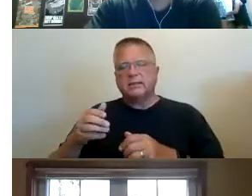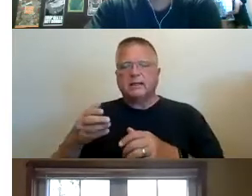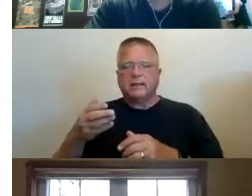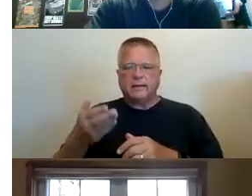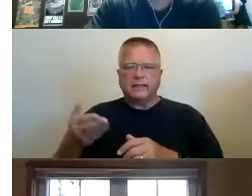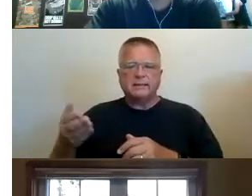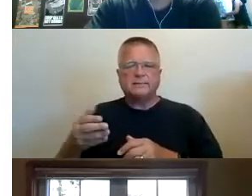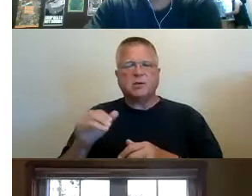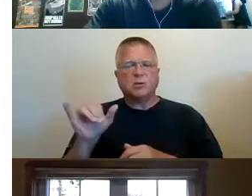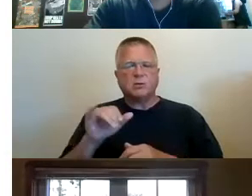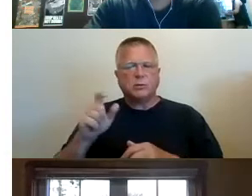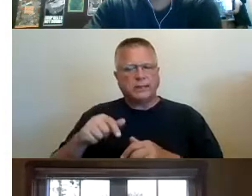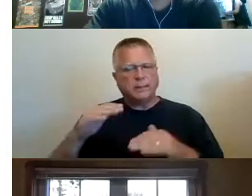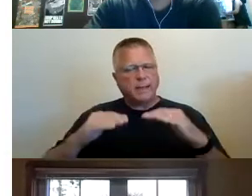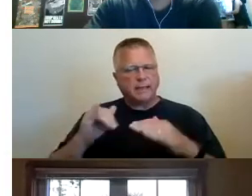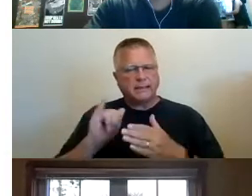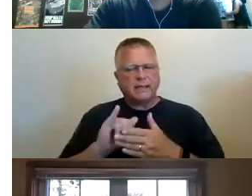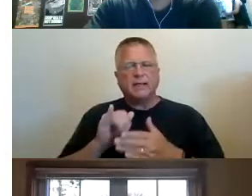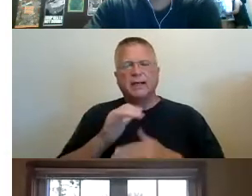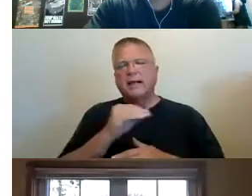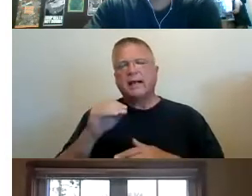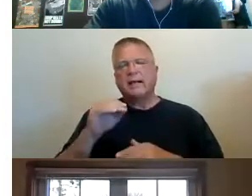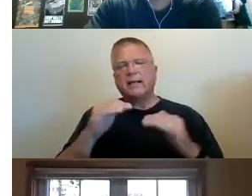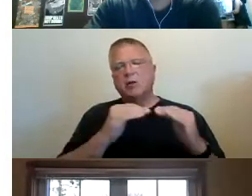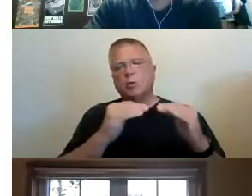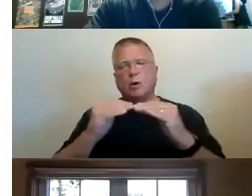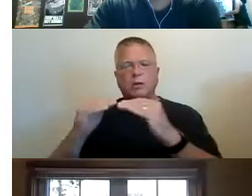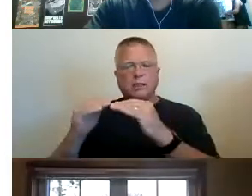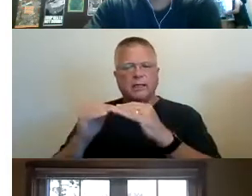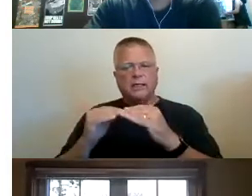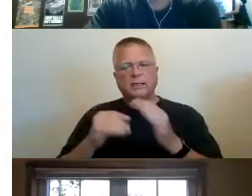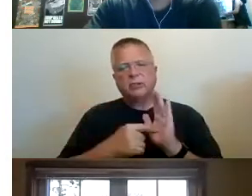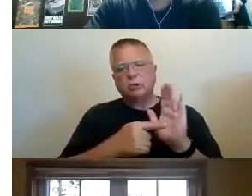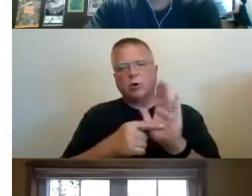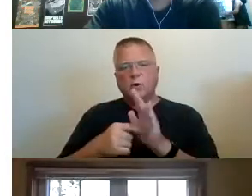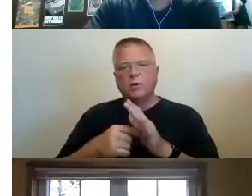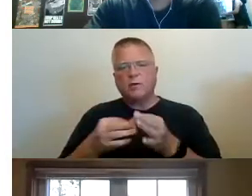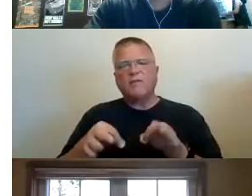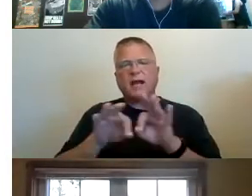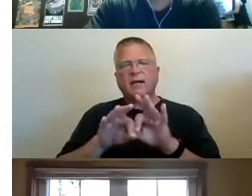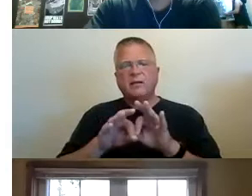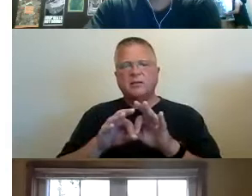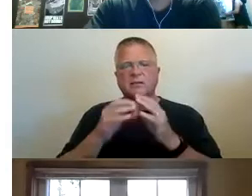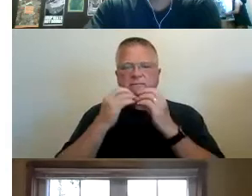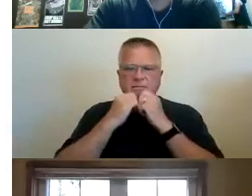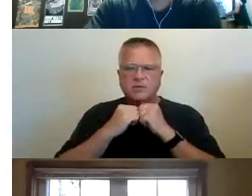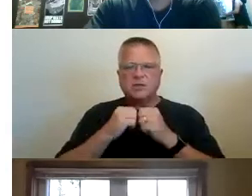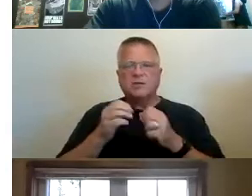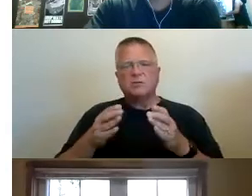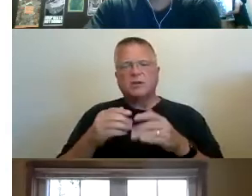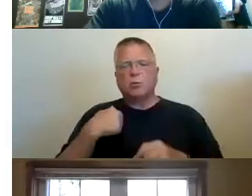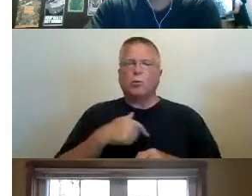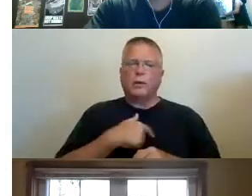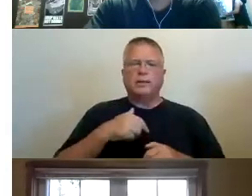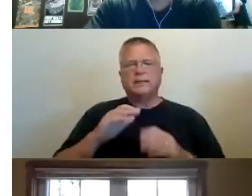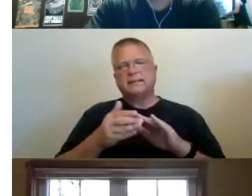goal is just that the quality of our streets and rights of way reflect the values of our community. We are the city of Mr. Rogers. We're the